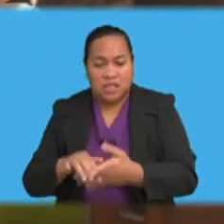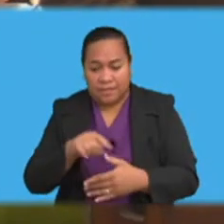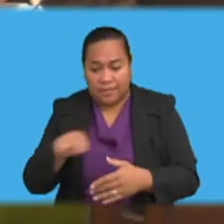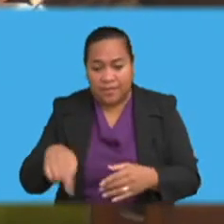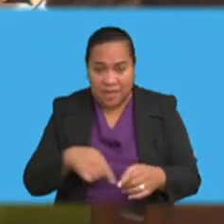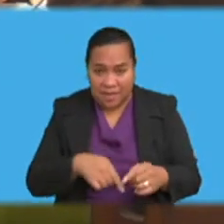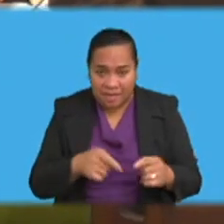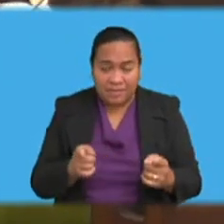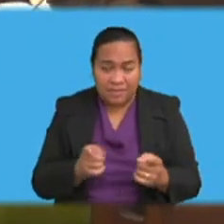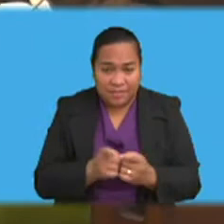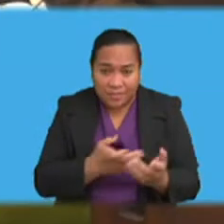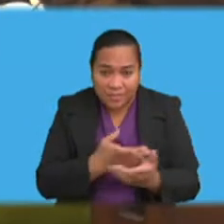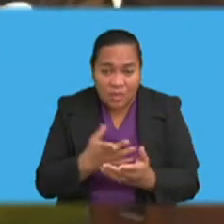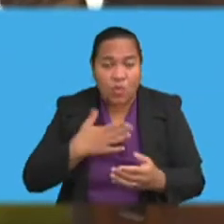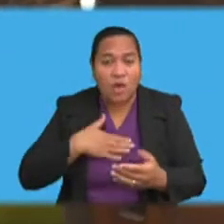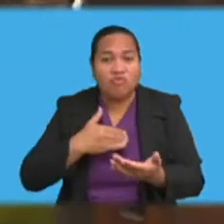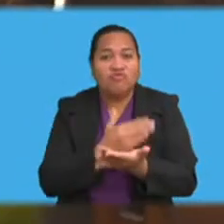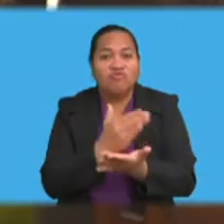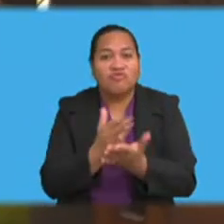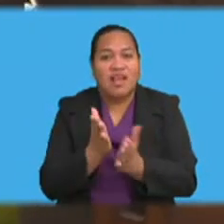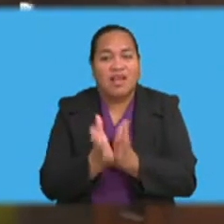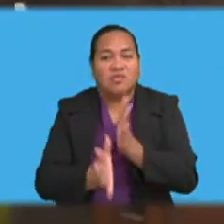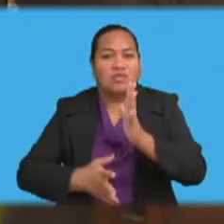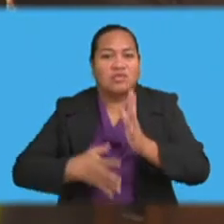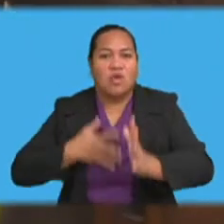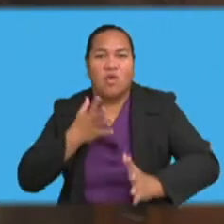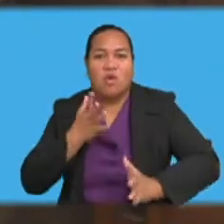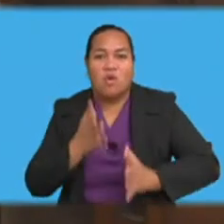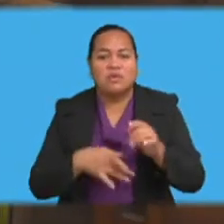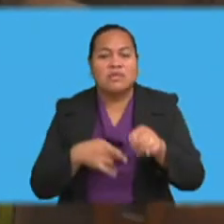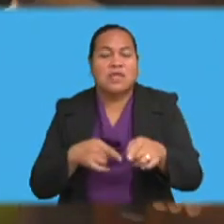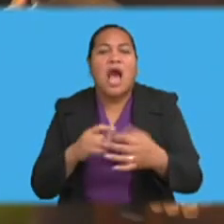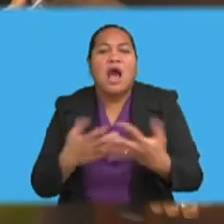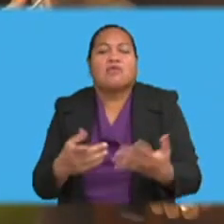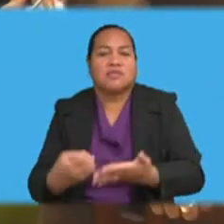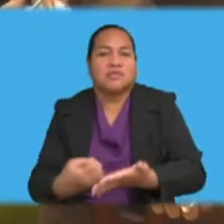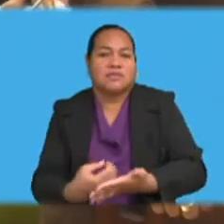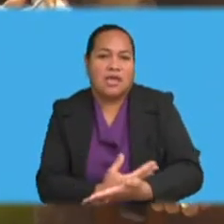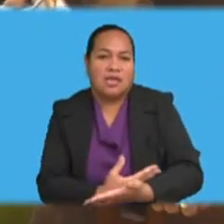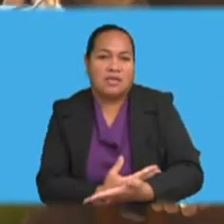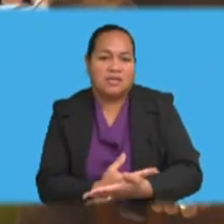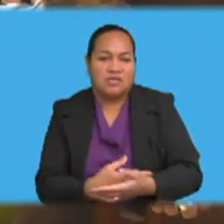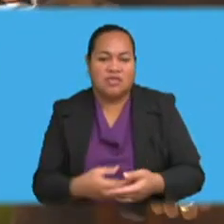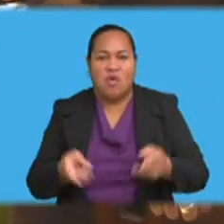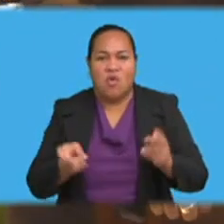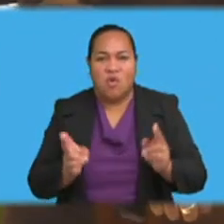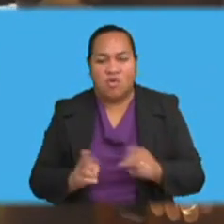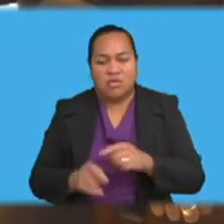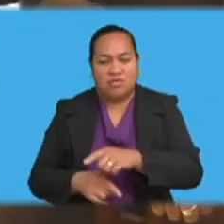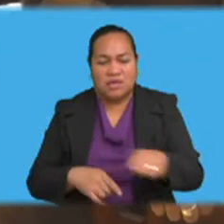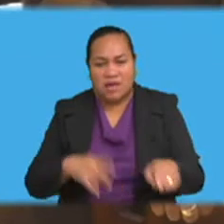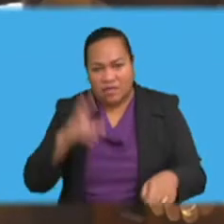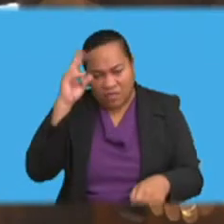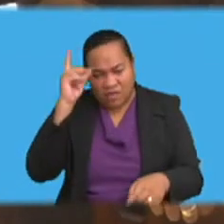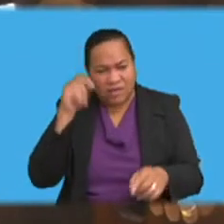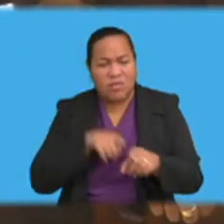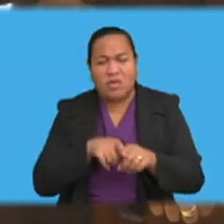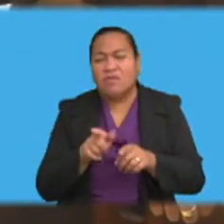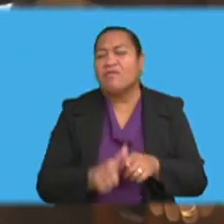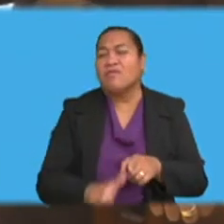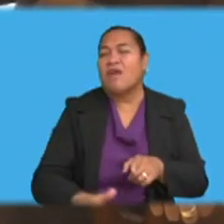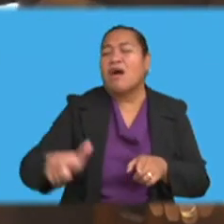I would like to share a heartwarming story with you on how Wailesi is practically impacting ordinary Fijians even in the most remote and rural areas of